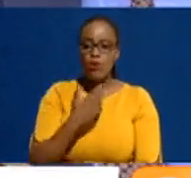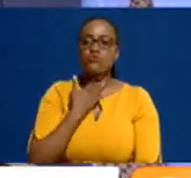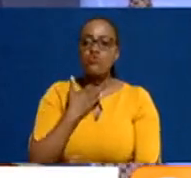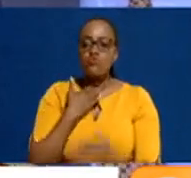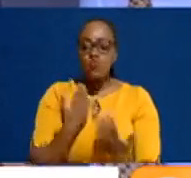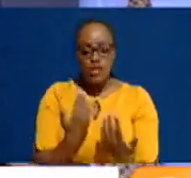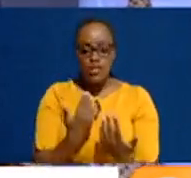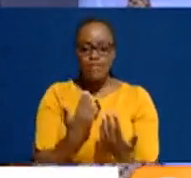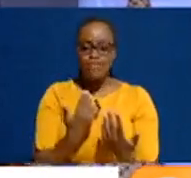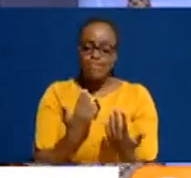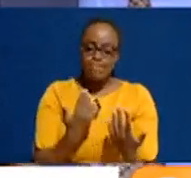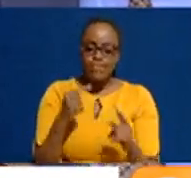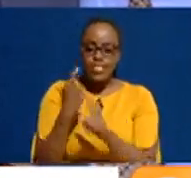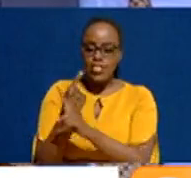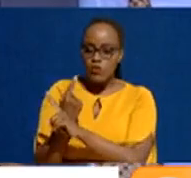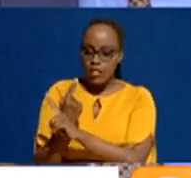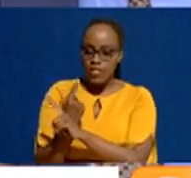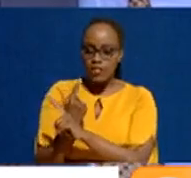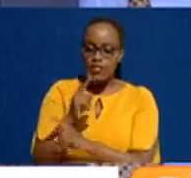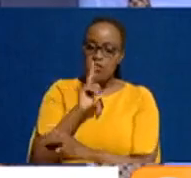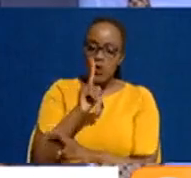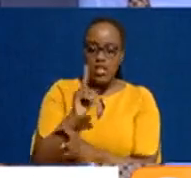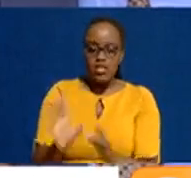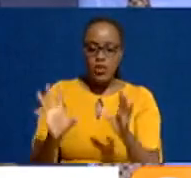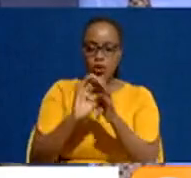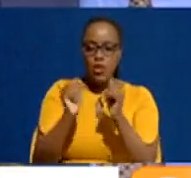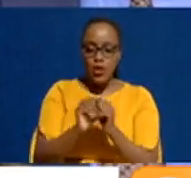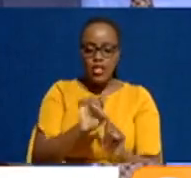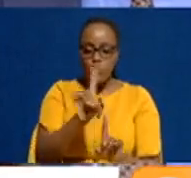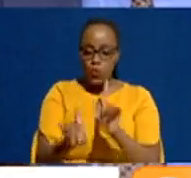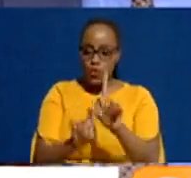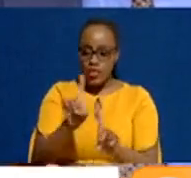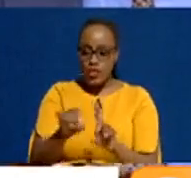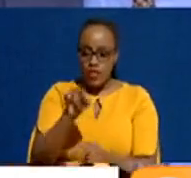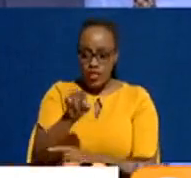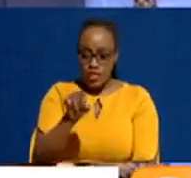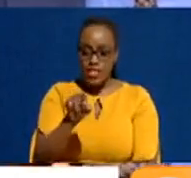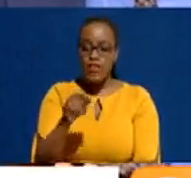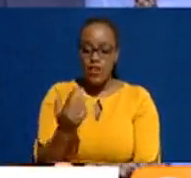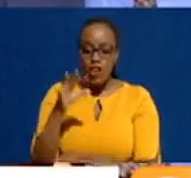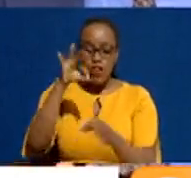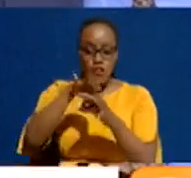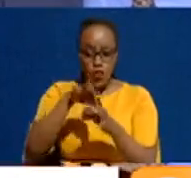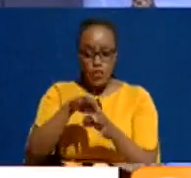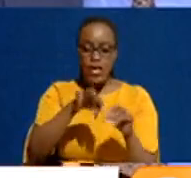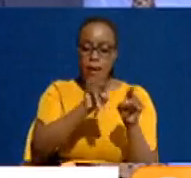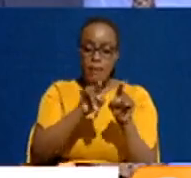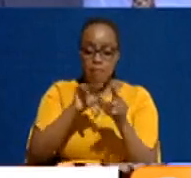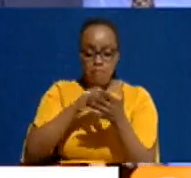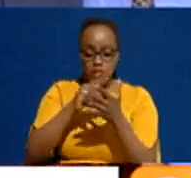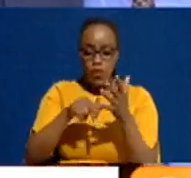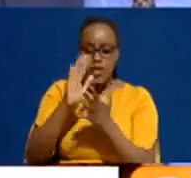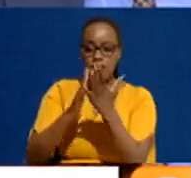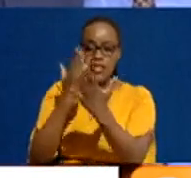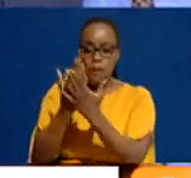seeking different orders relating to the scrutiny of the votes. So these